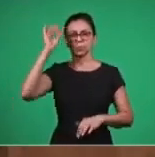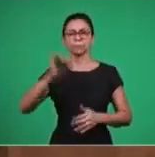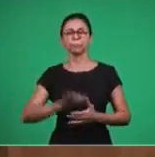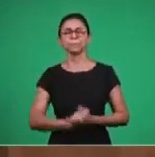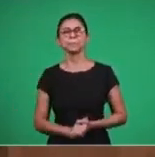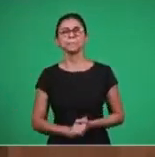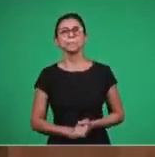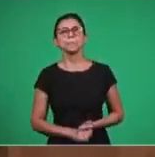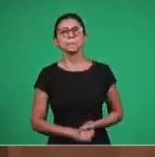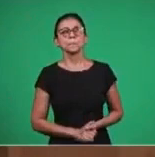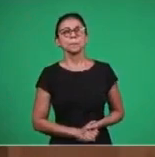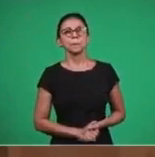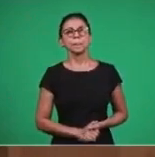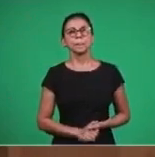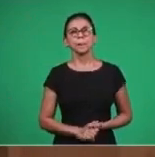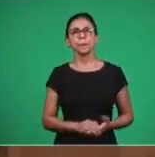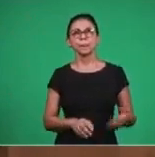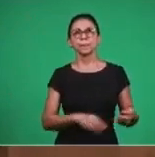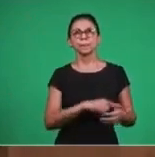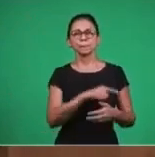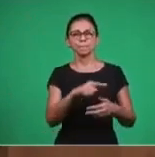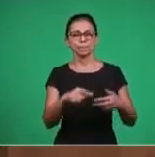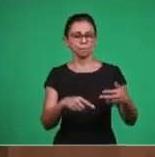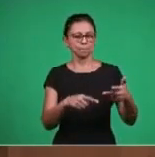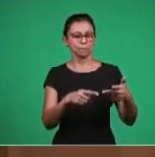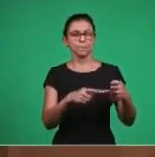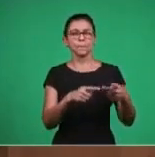So here goes another